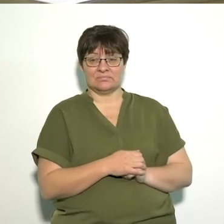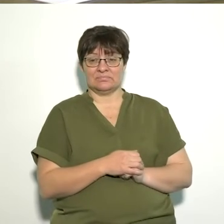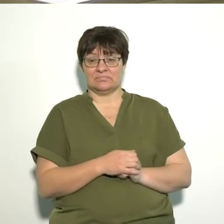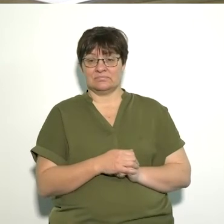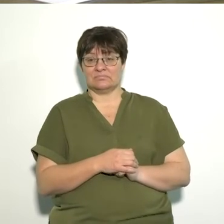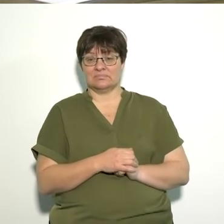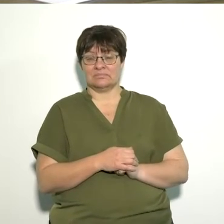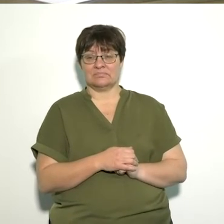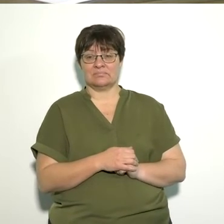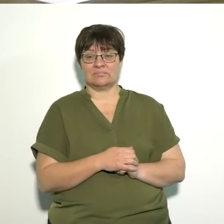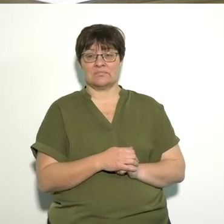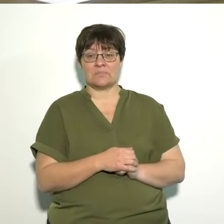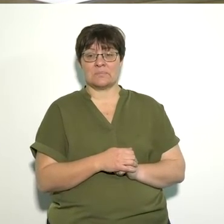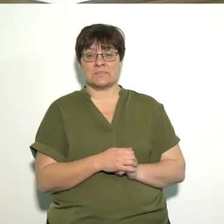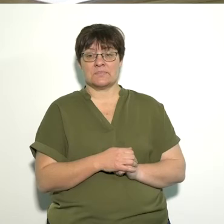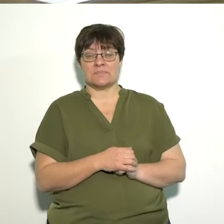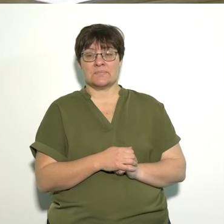there, 6 matches.